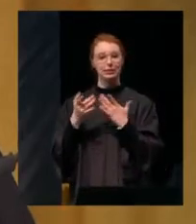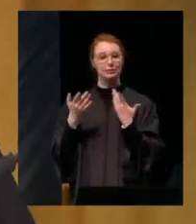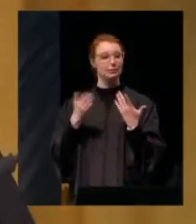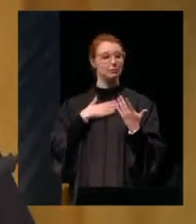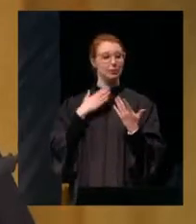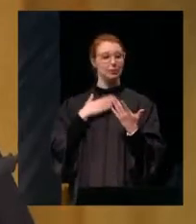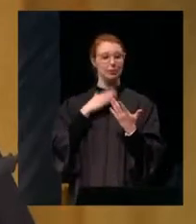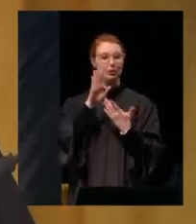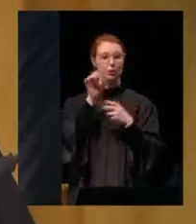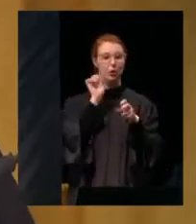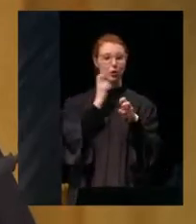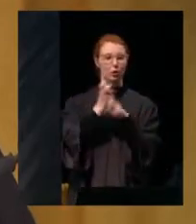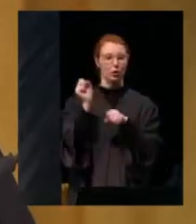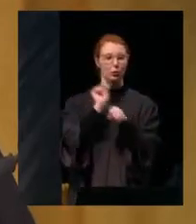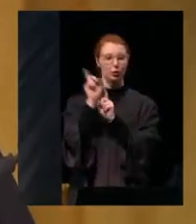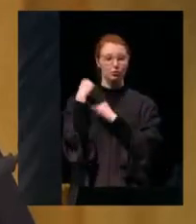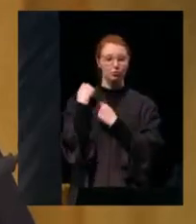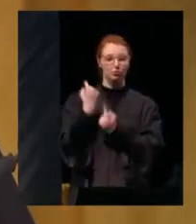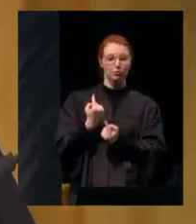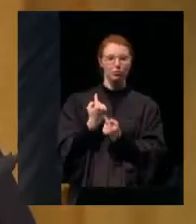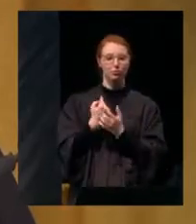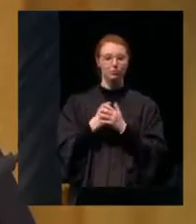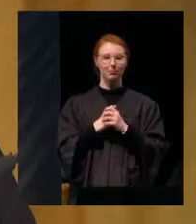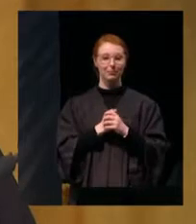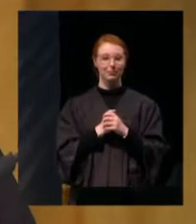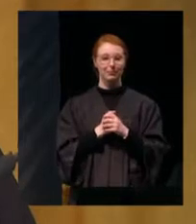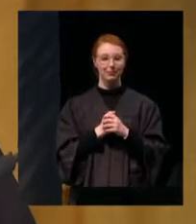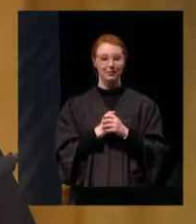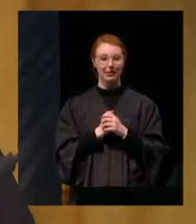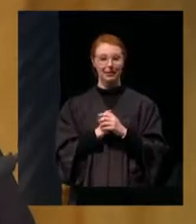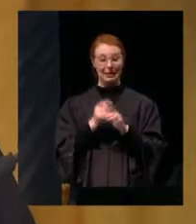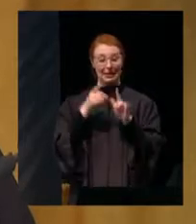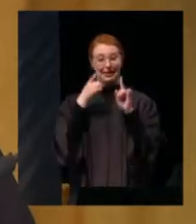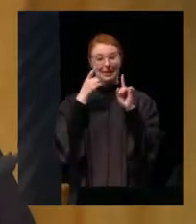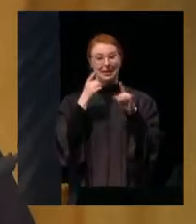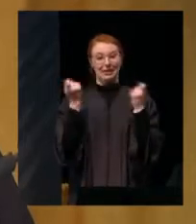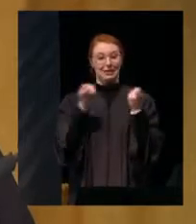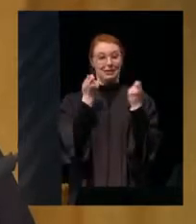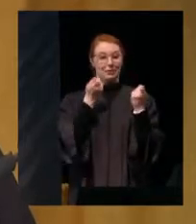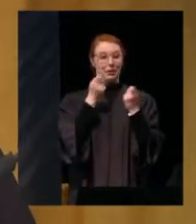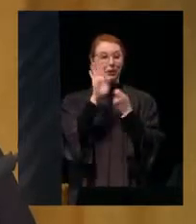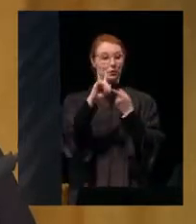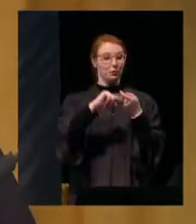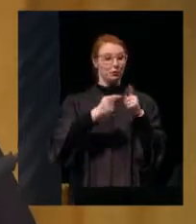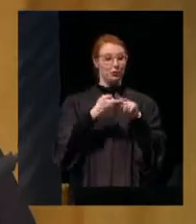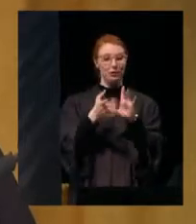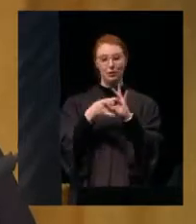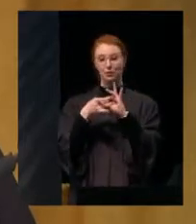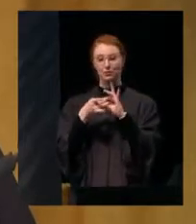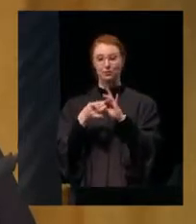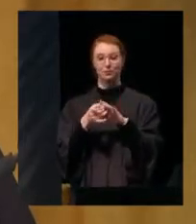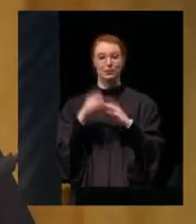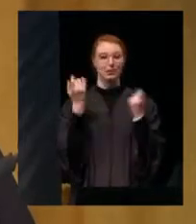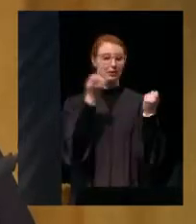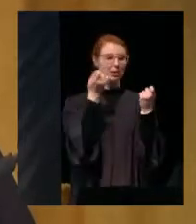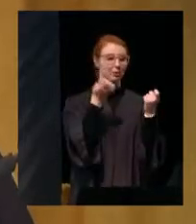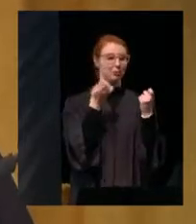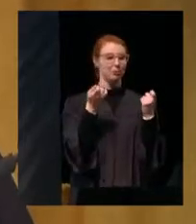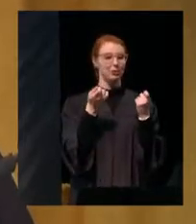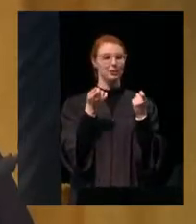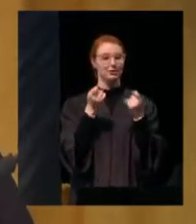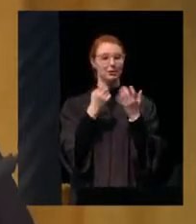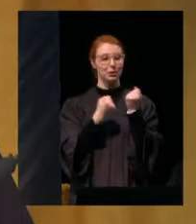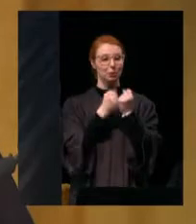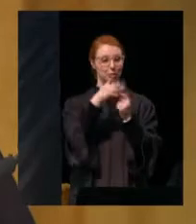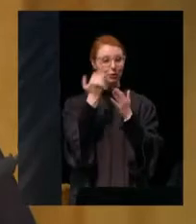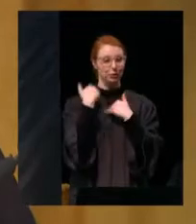of hard work throughout your educational journey. It's about celebrating the relationships you've built. It's about celebrating the support that you've